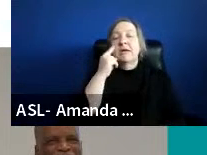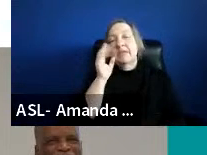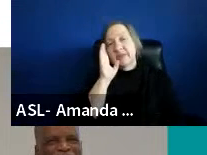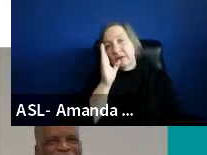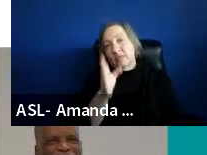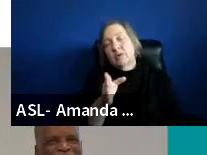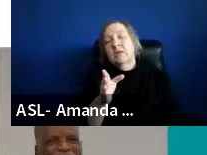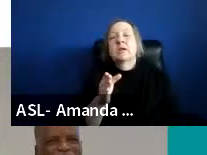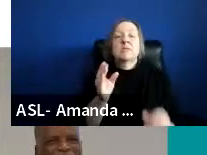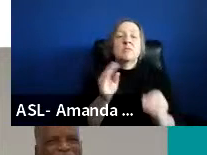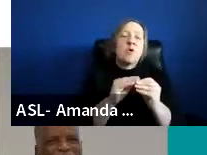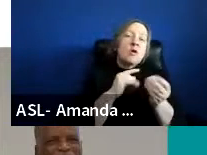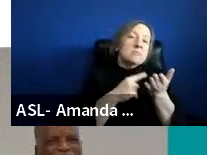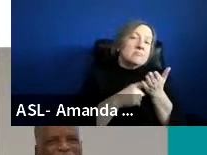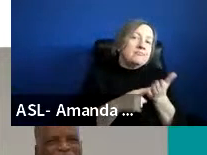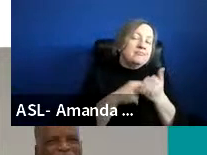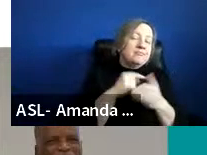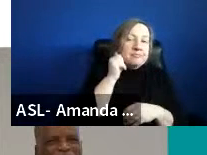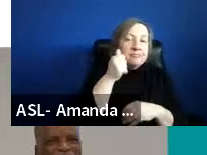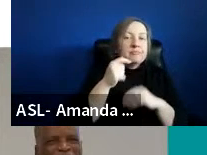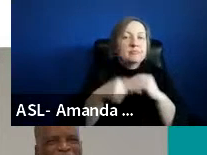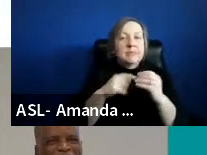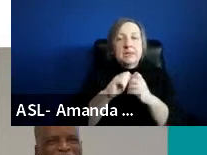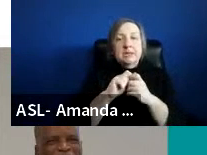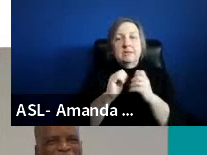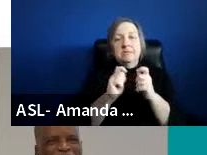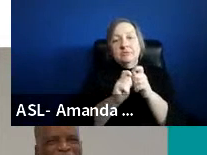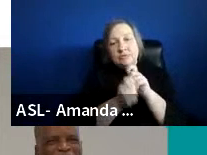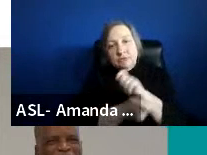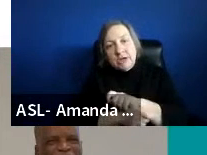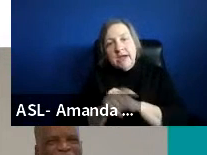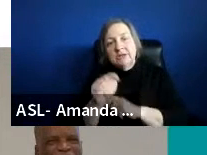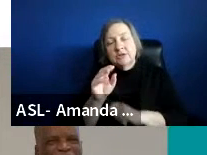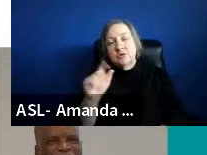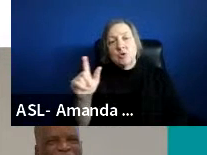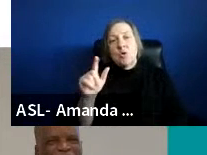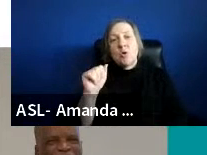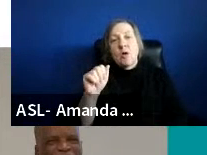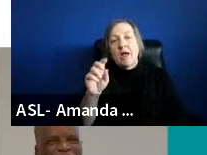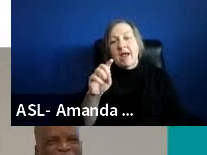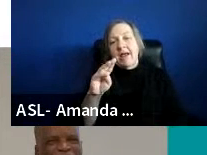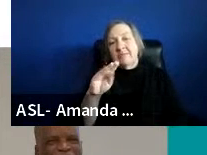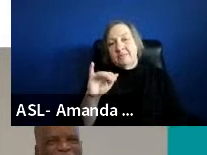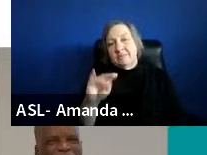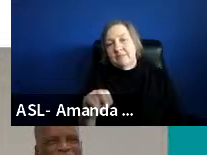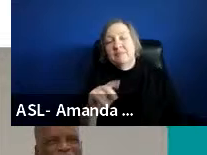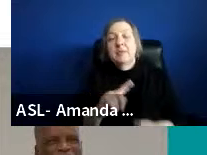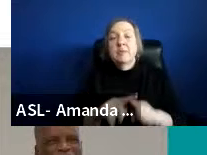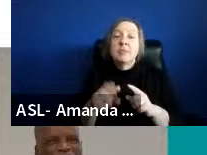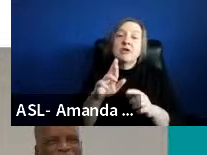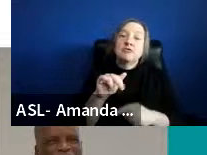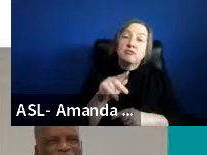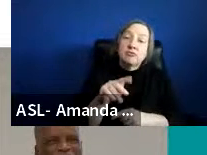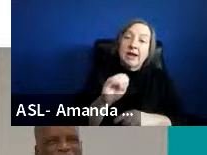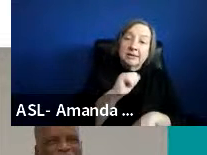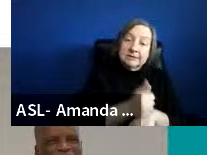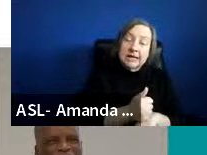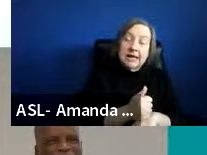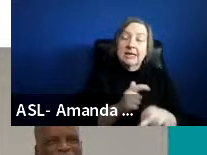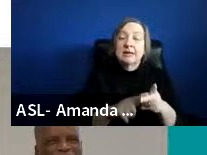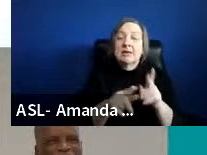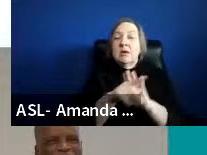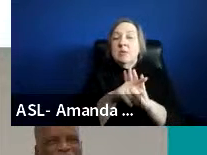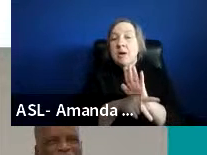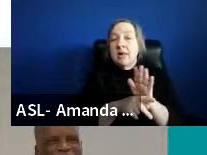obviously conversation tomorrow about this change in tolling administrator, but ultimately the rate setting and policy discussion between the